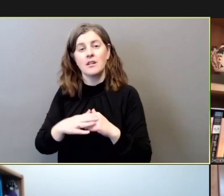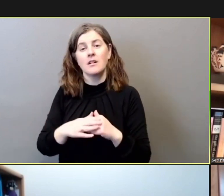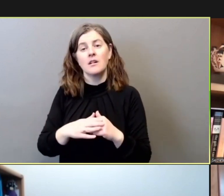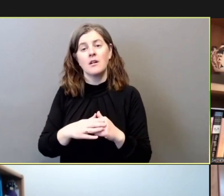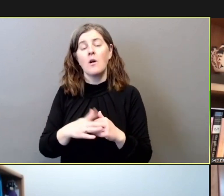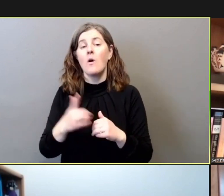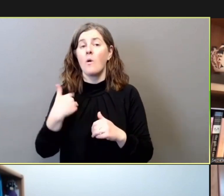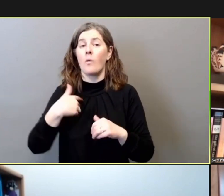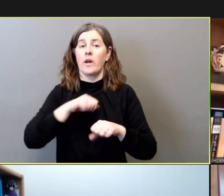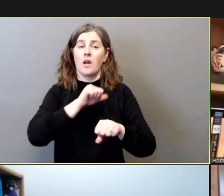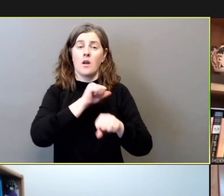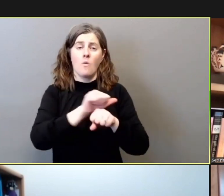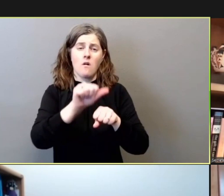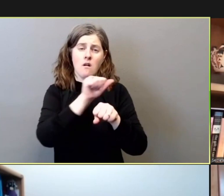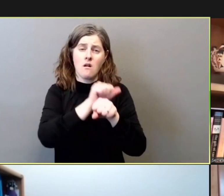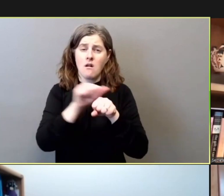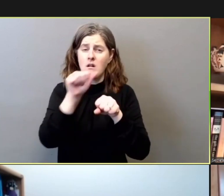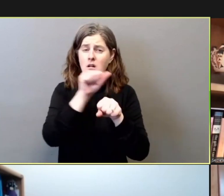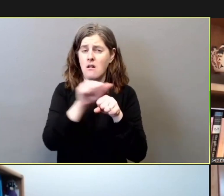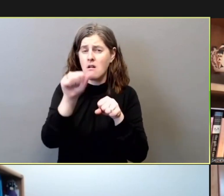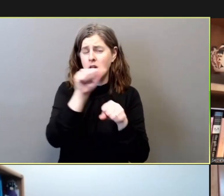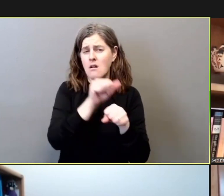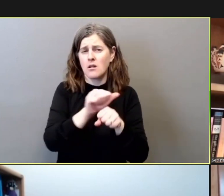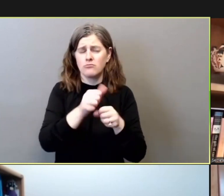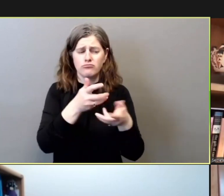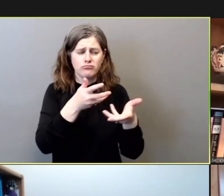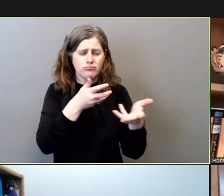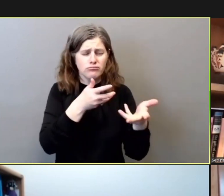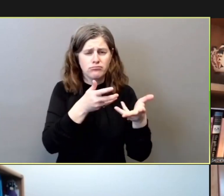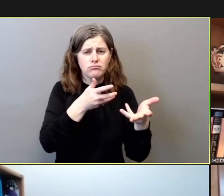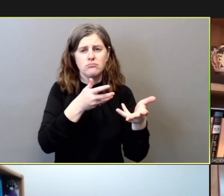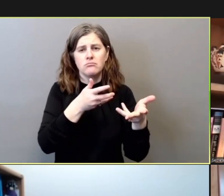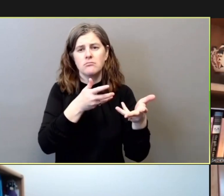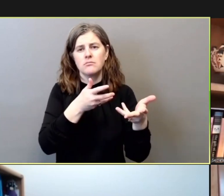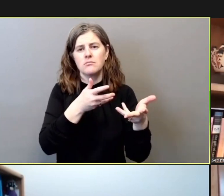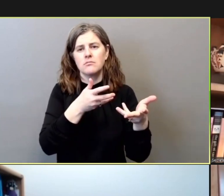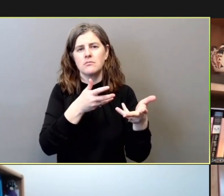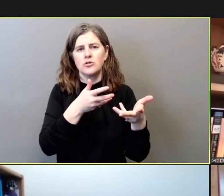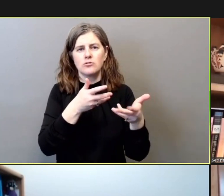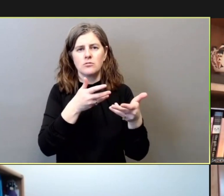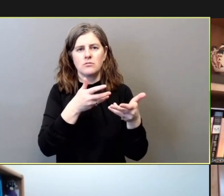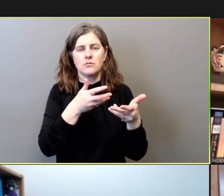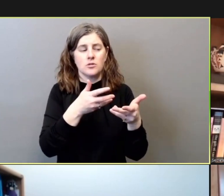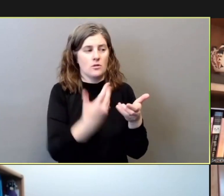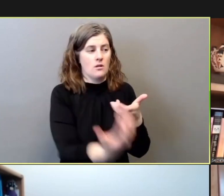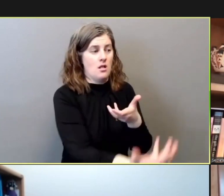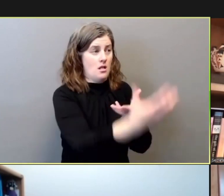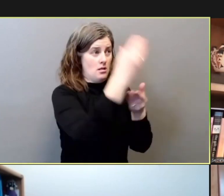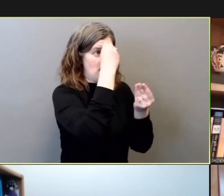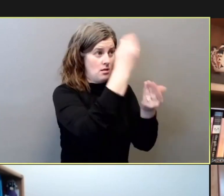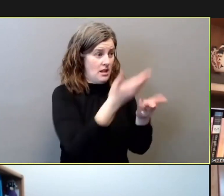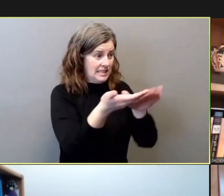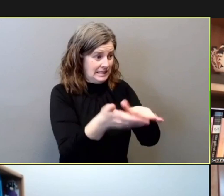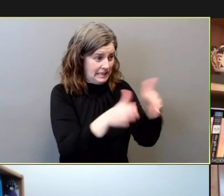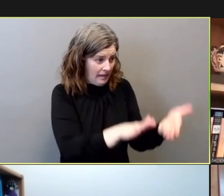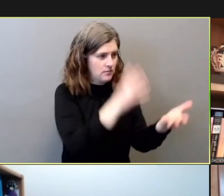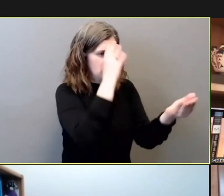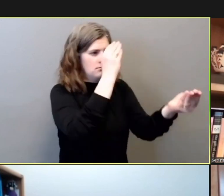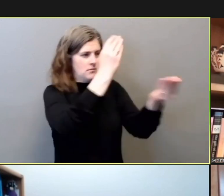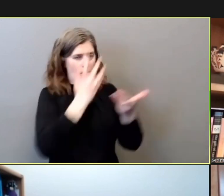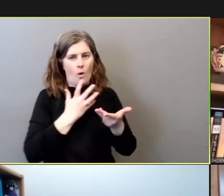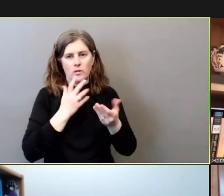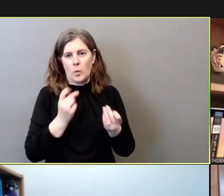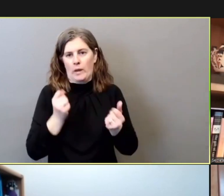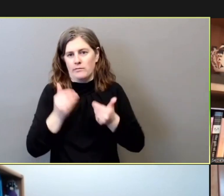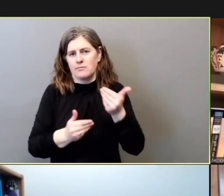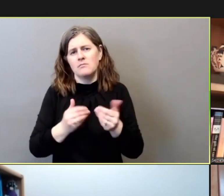work very hard to process deaths as quickly as we can. It is